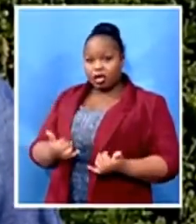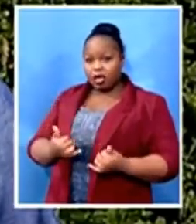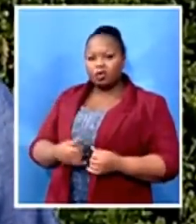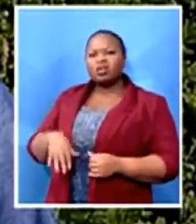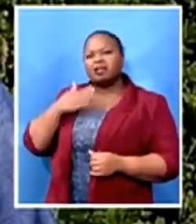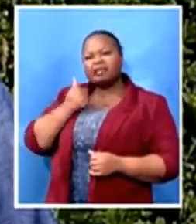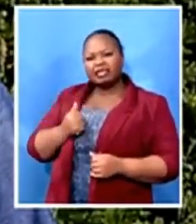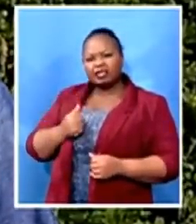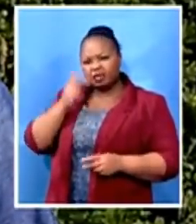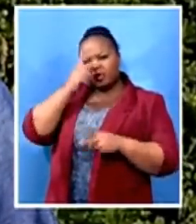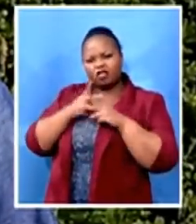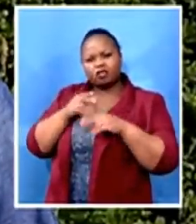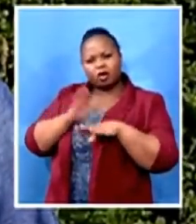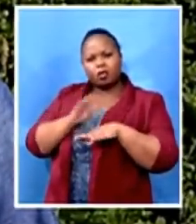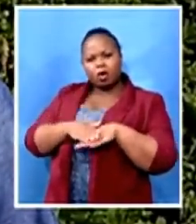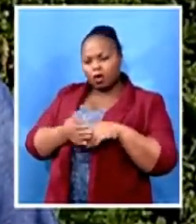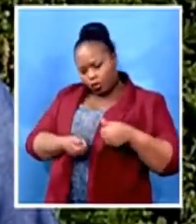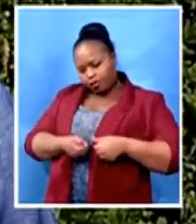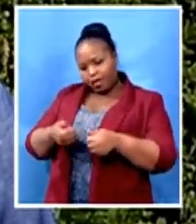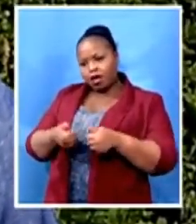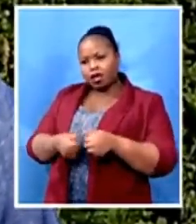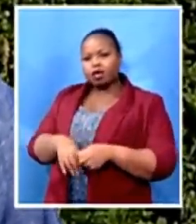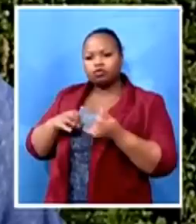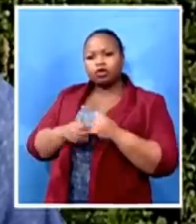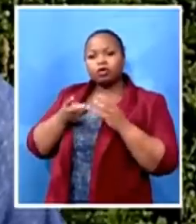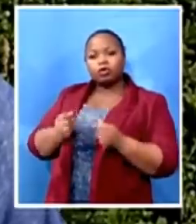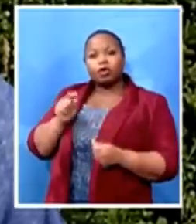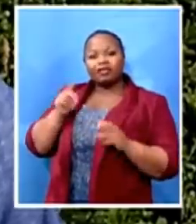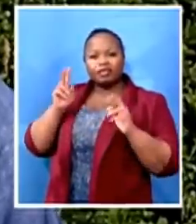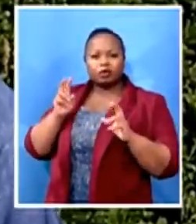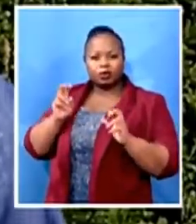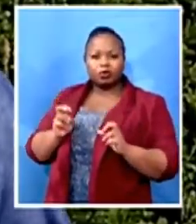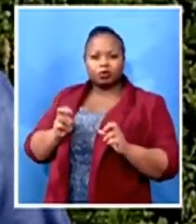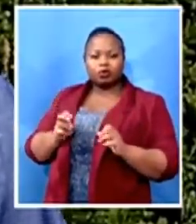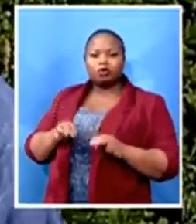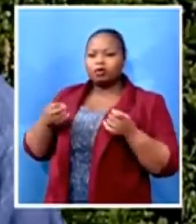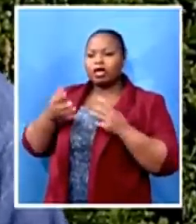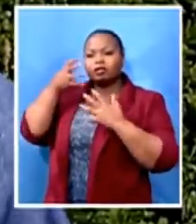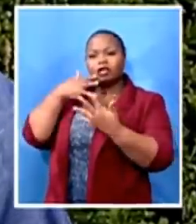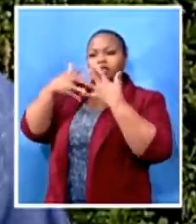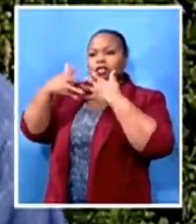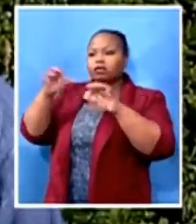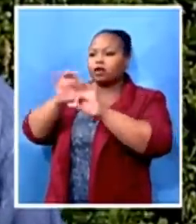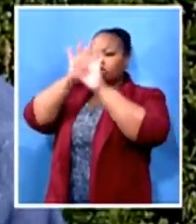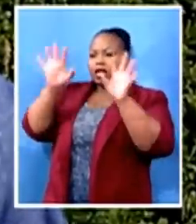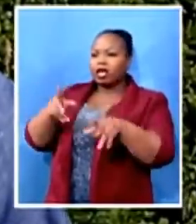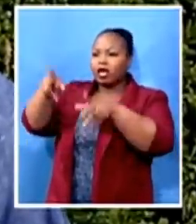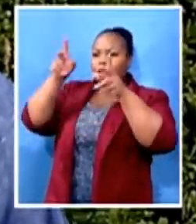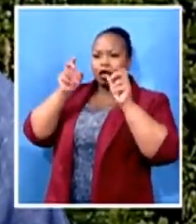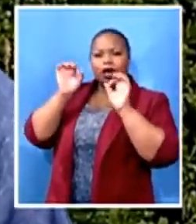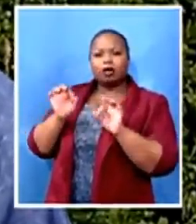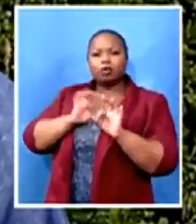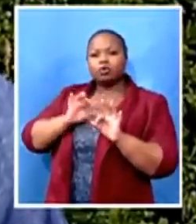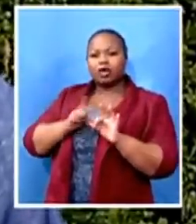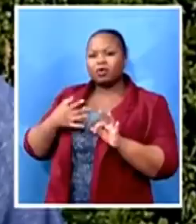there, attend to this, have a transparency around this issue so that we don't really get these other funny stories